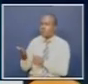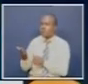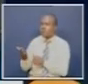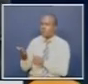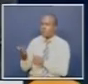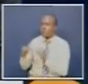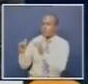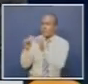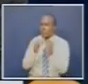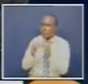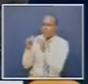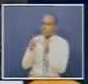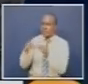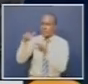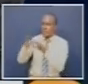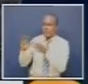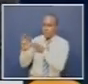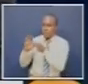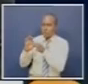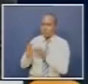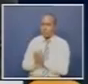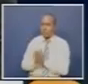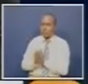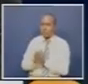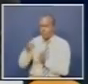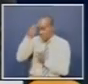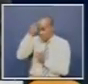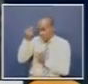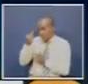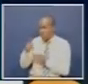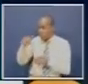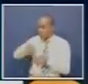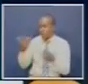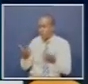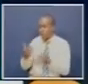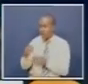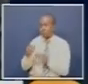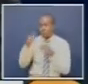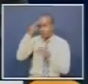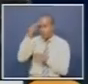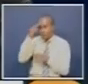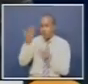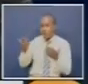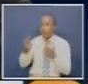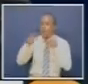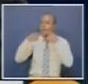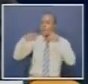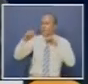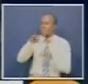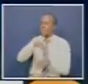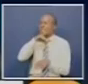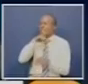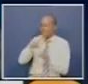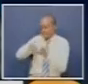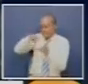it's democracy within the coalition. West Moses Wetangula was in Narok today, where he made the pronouncement that Raila should not run for the presidency again.